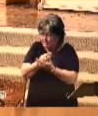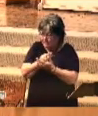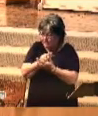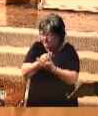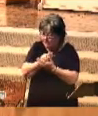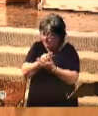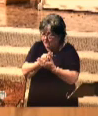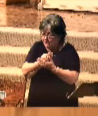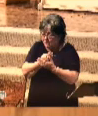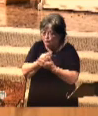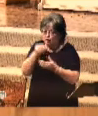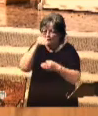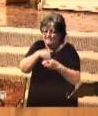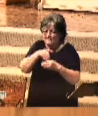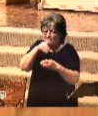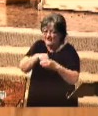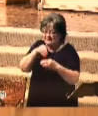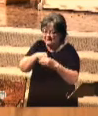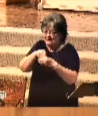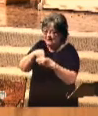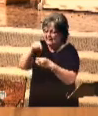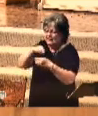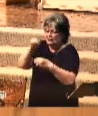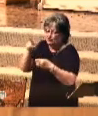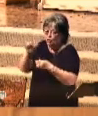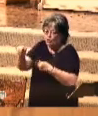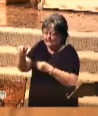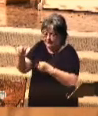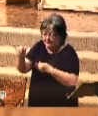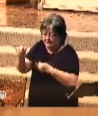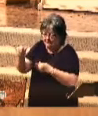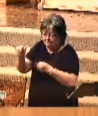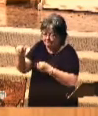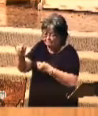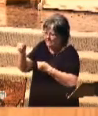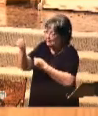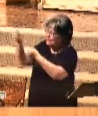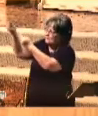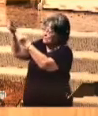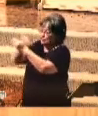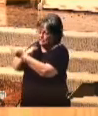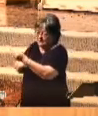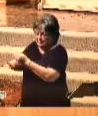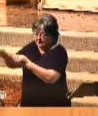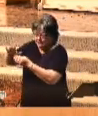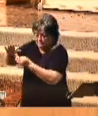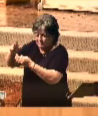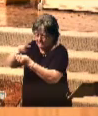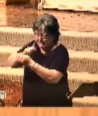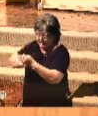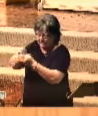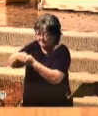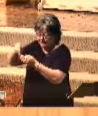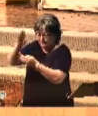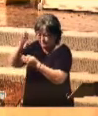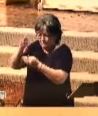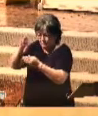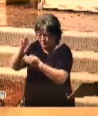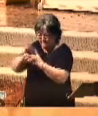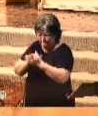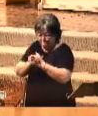have invested in eternity and given to the King of Kings and Lord of Lords. Now listen, please.